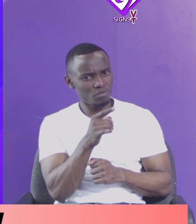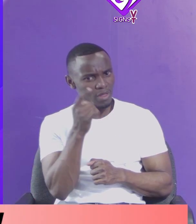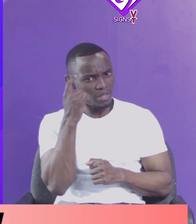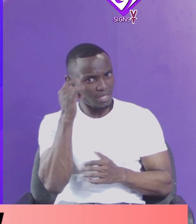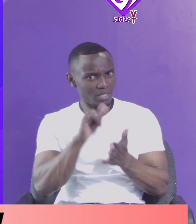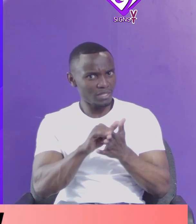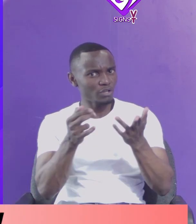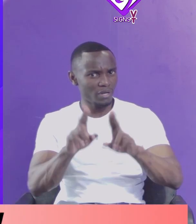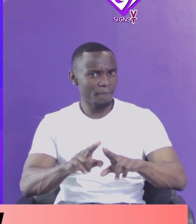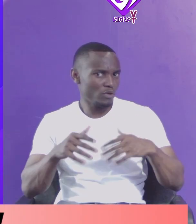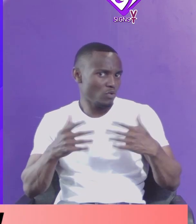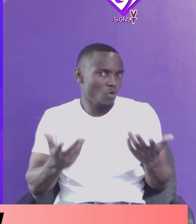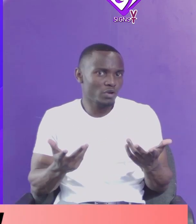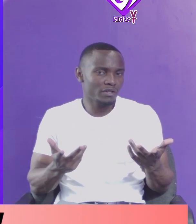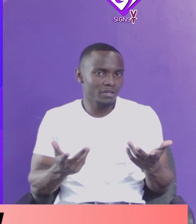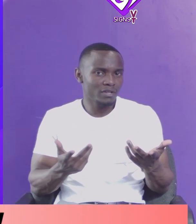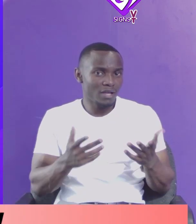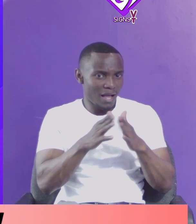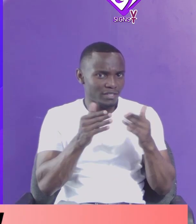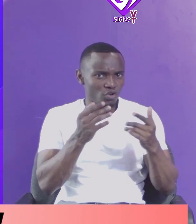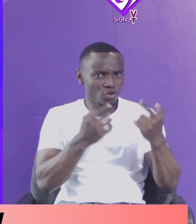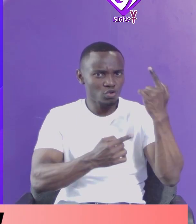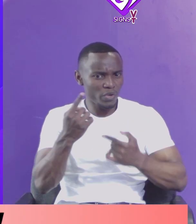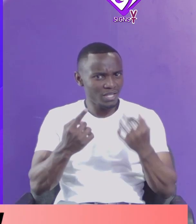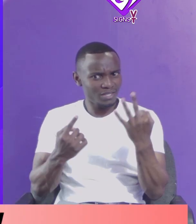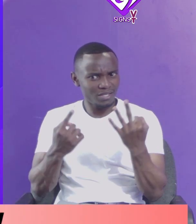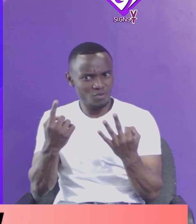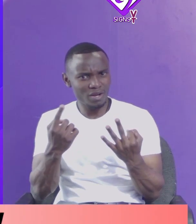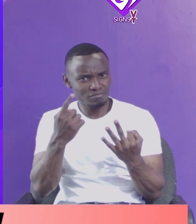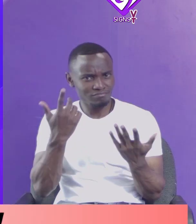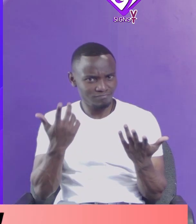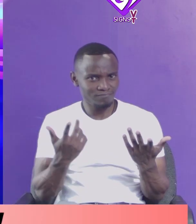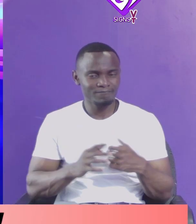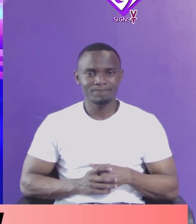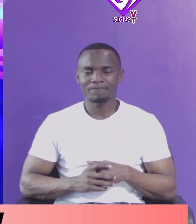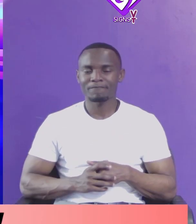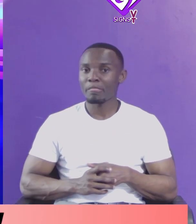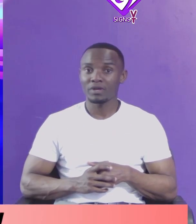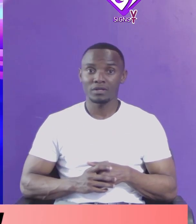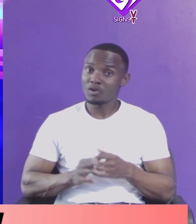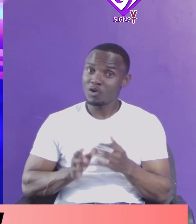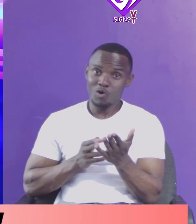Ulitarajia this to happen, Arsenal to win by a great margin in this sense? Honestly,